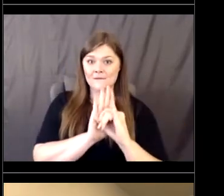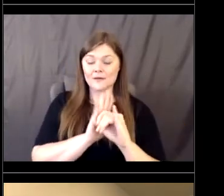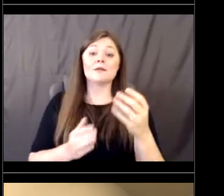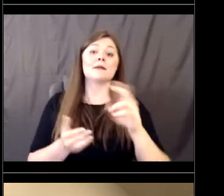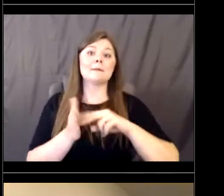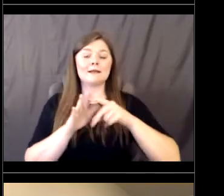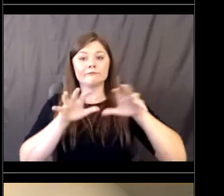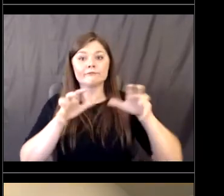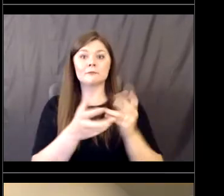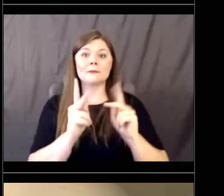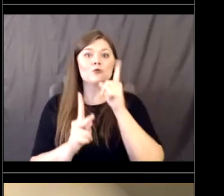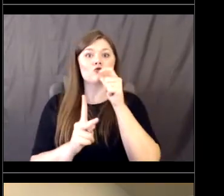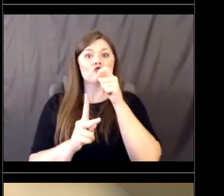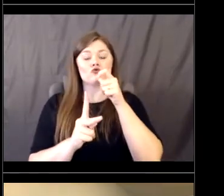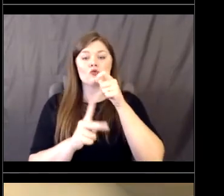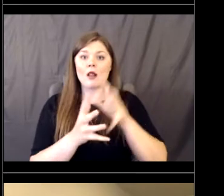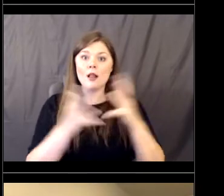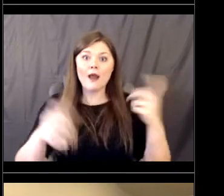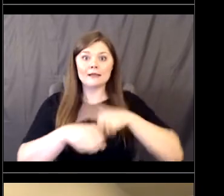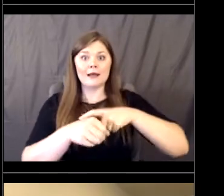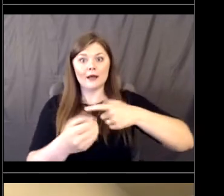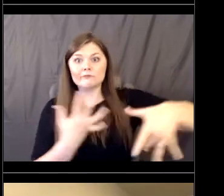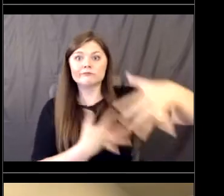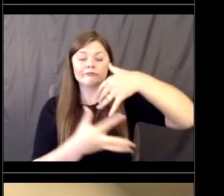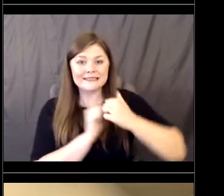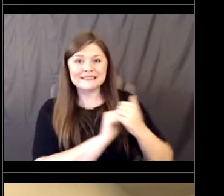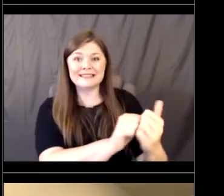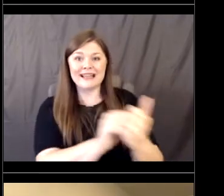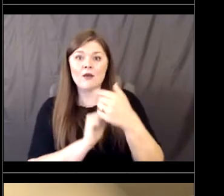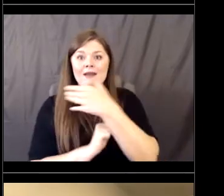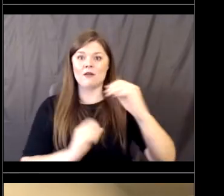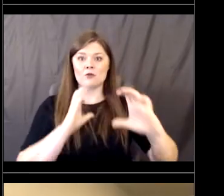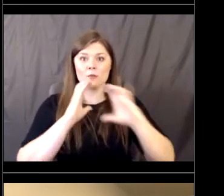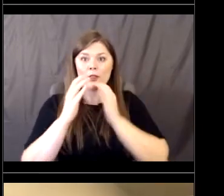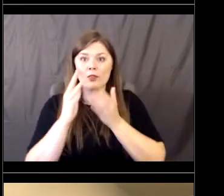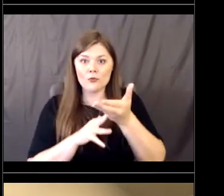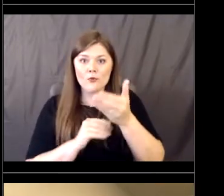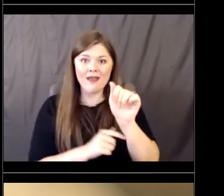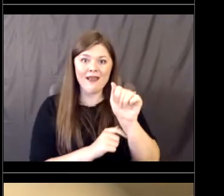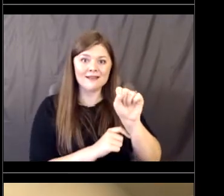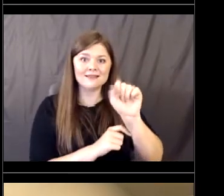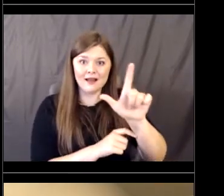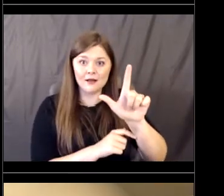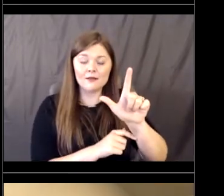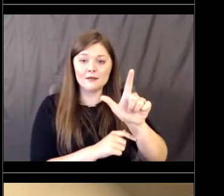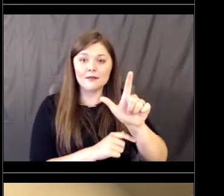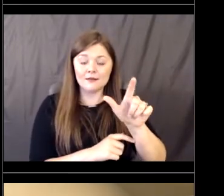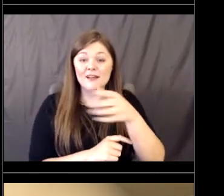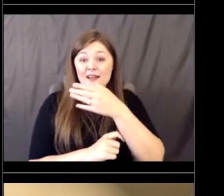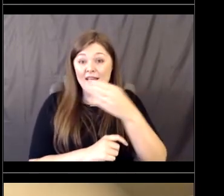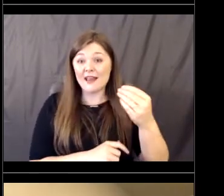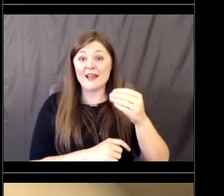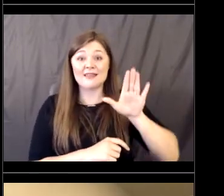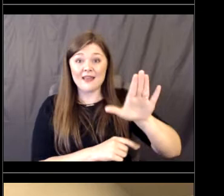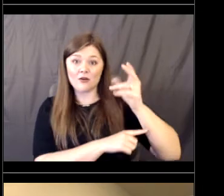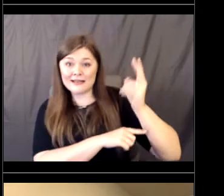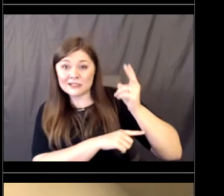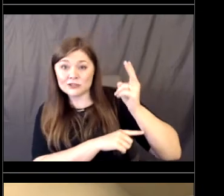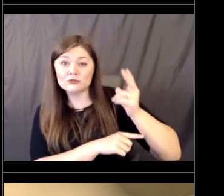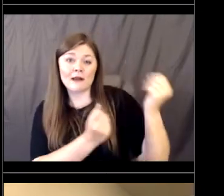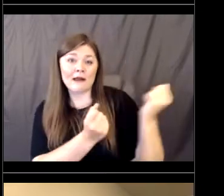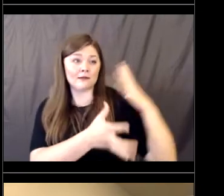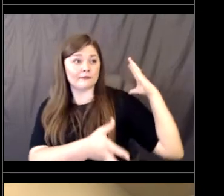who spend time together and they share American Sign Language as their mode of communication, and they share a historical past, and they view the